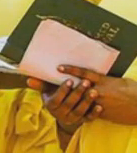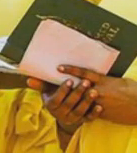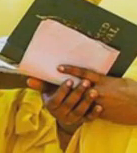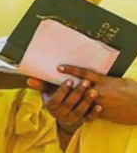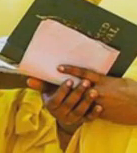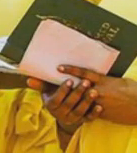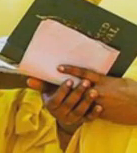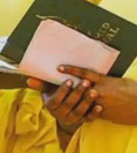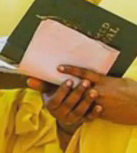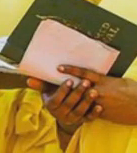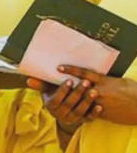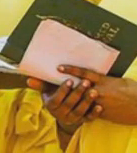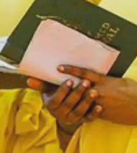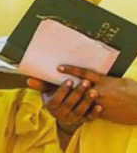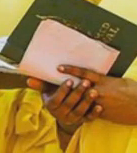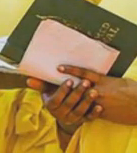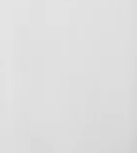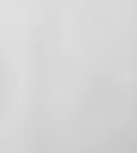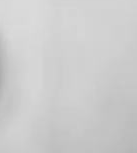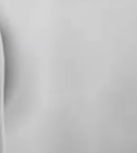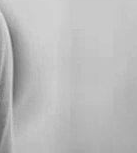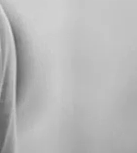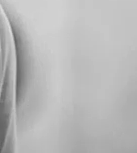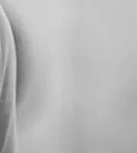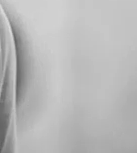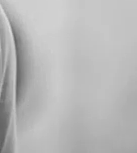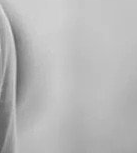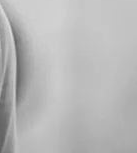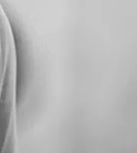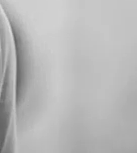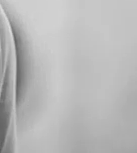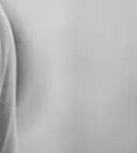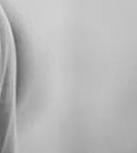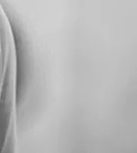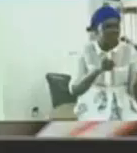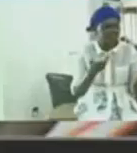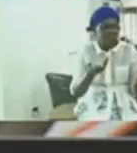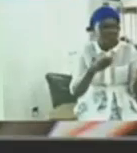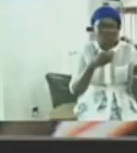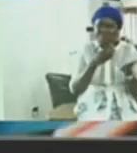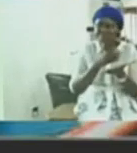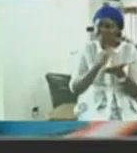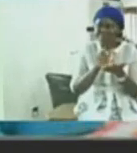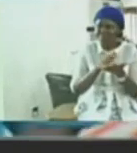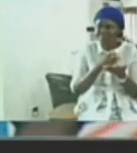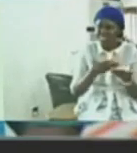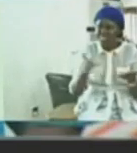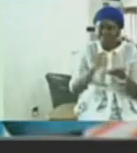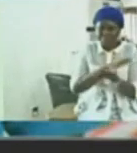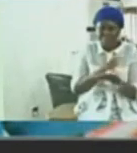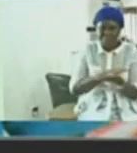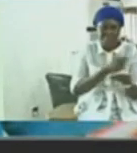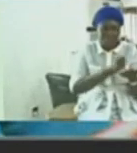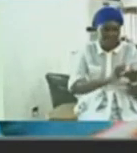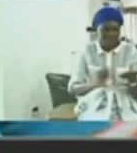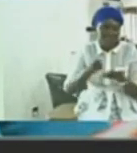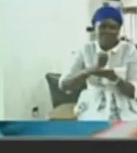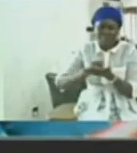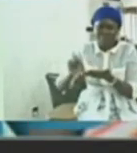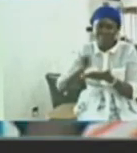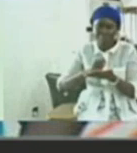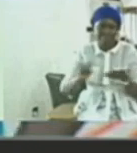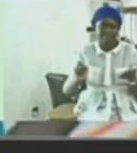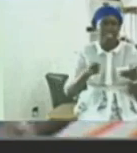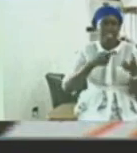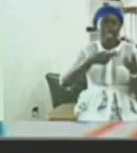mentioned emphatically that he is not and will never be a politician, and that what God has called him to do is to be a pastor, pray for people,